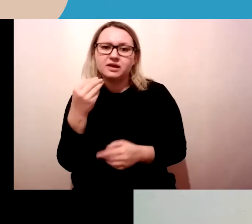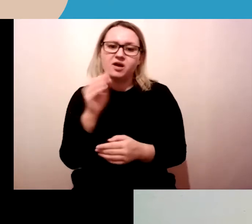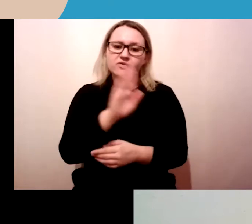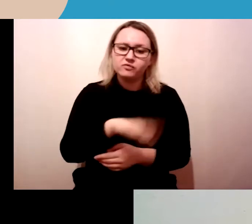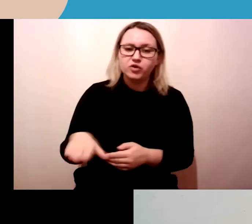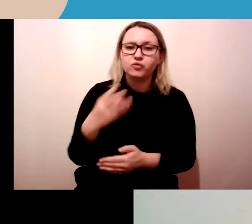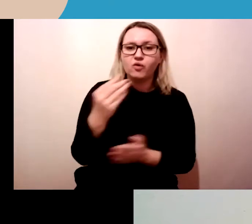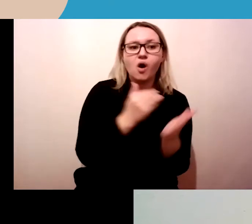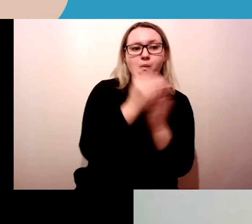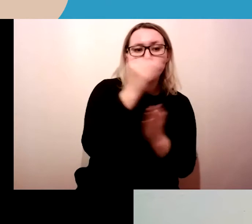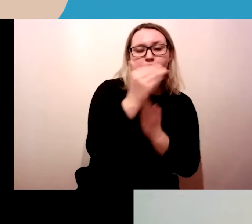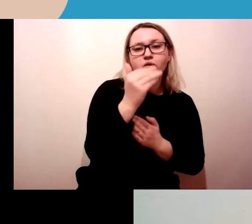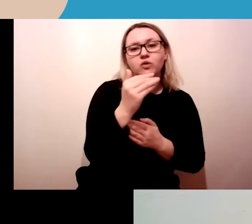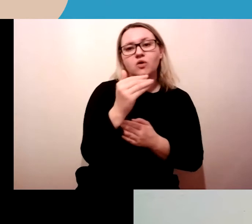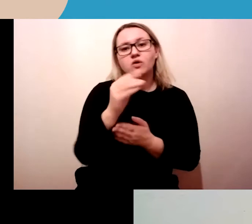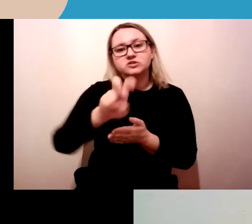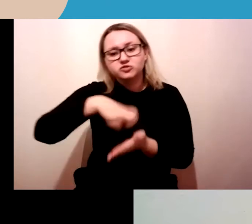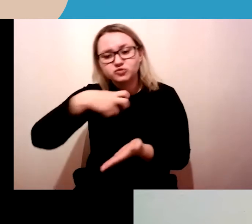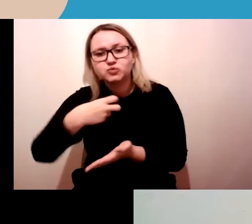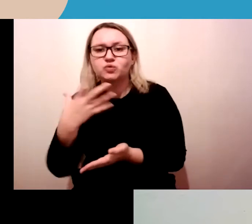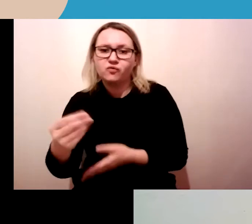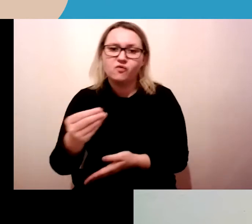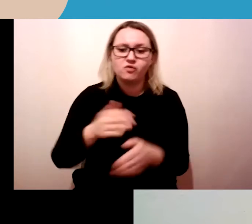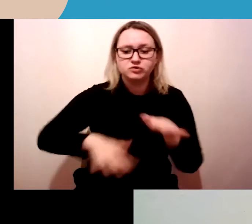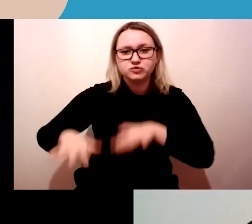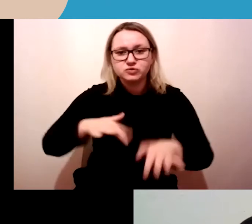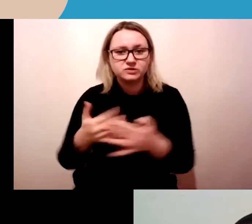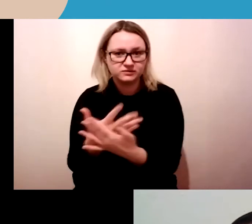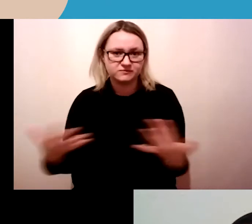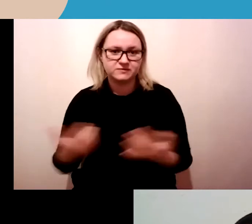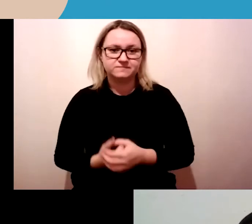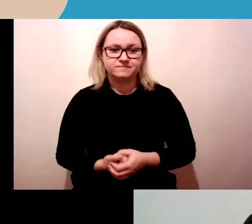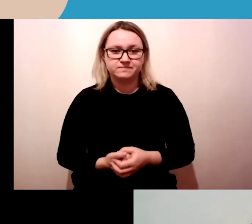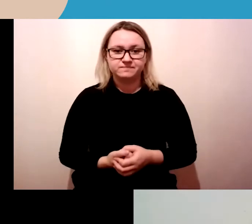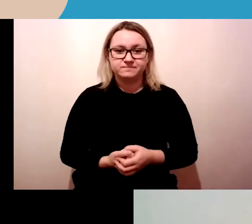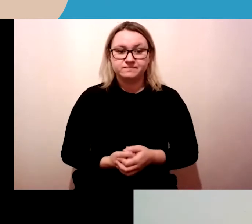orientation. So this was my message that I wanted to share with you.